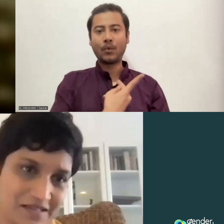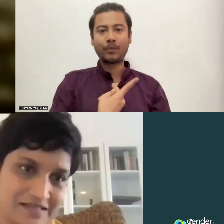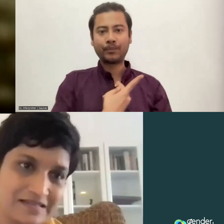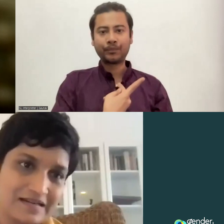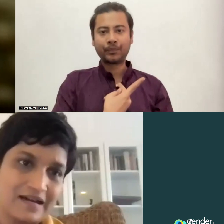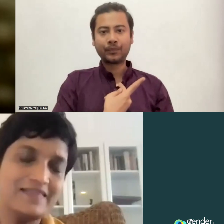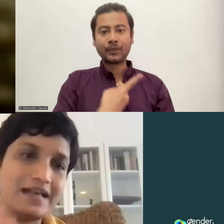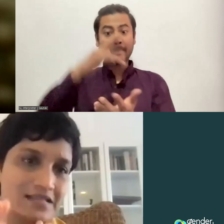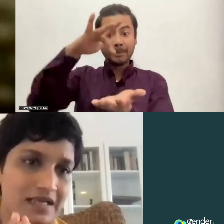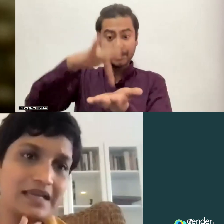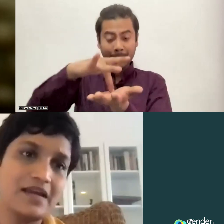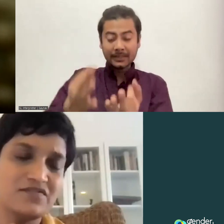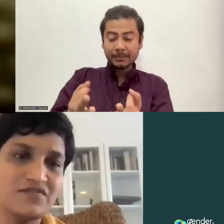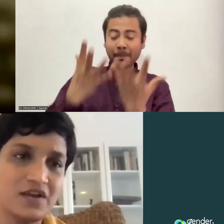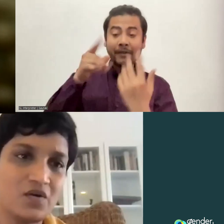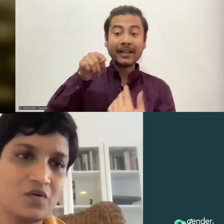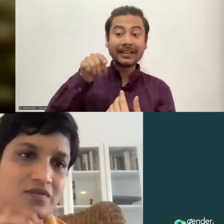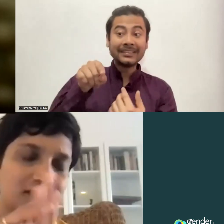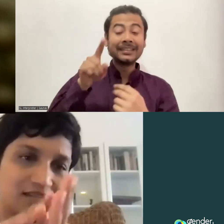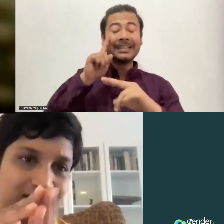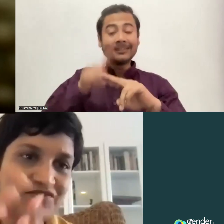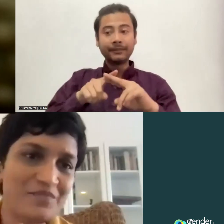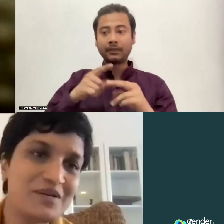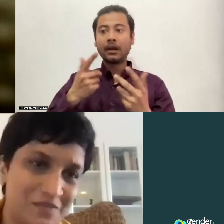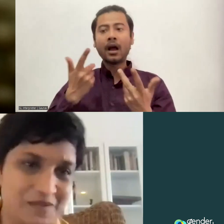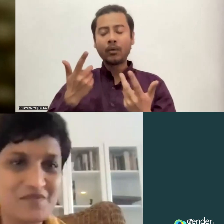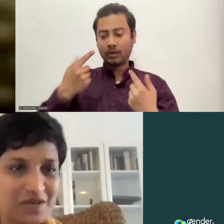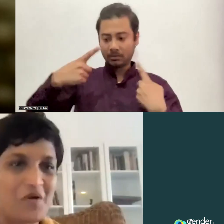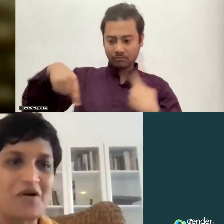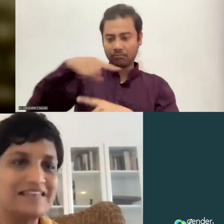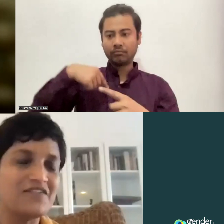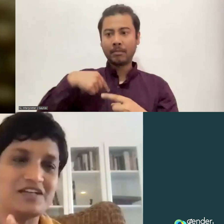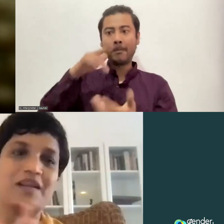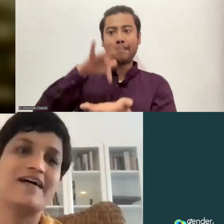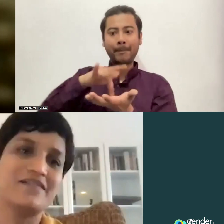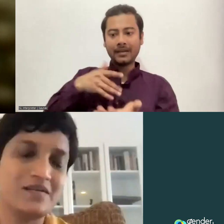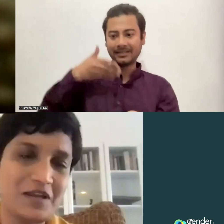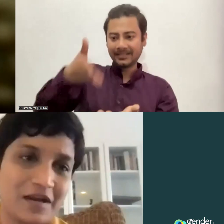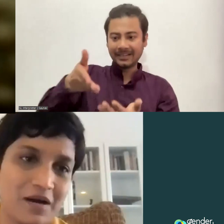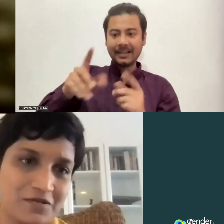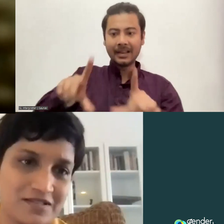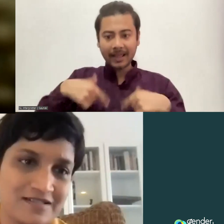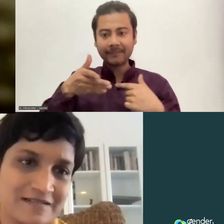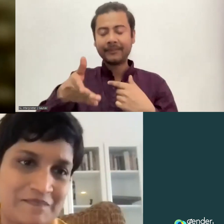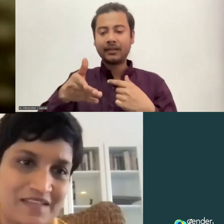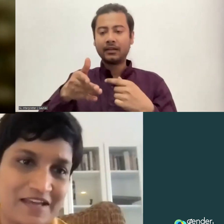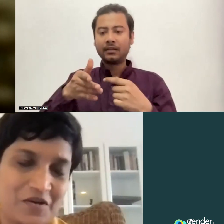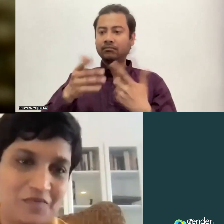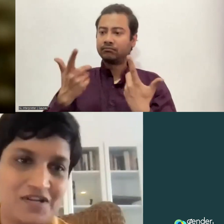that space. And that's really kind of, the different principles very broadly that we apply when bringing about,